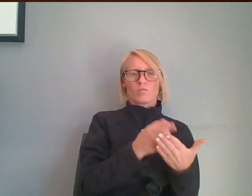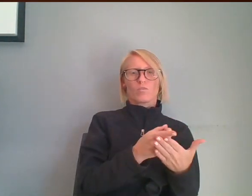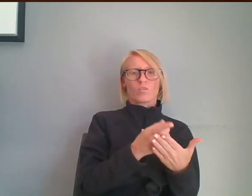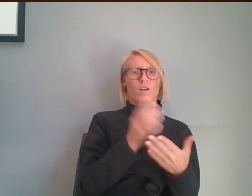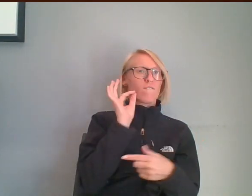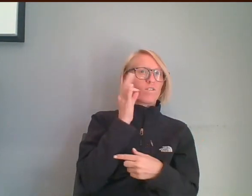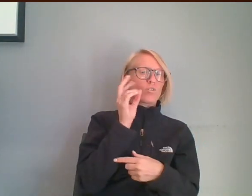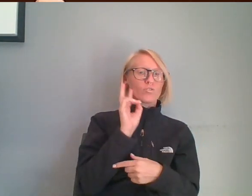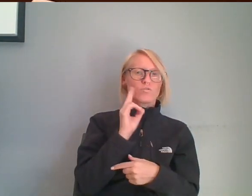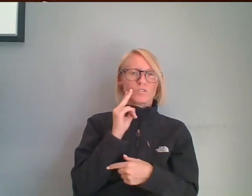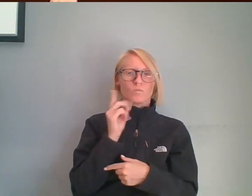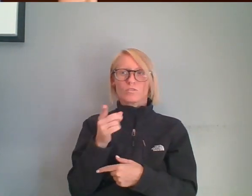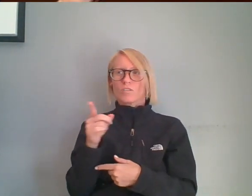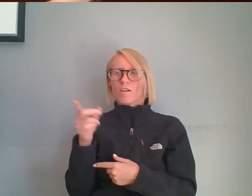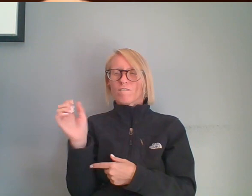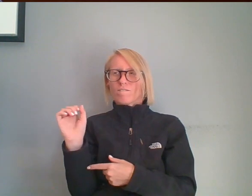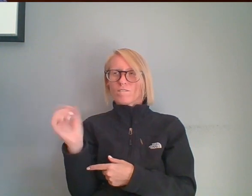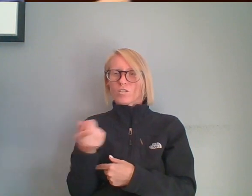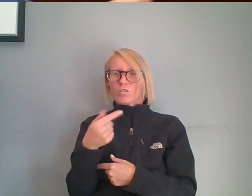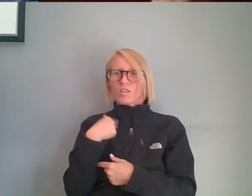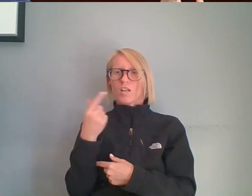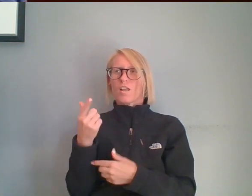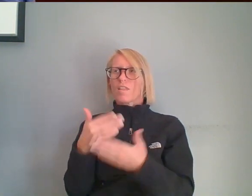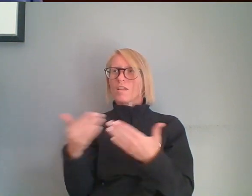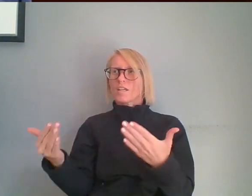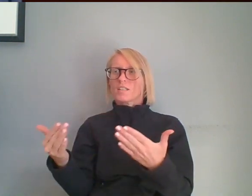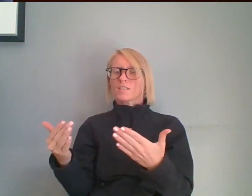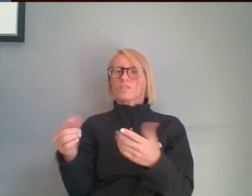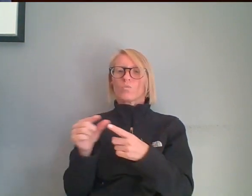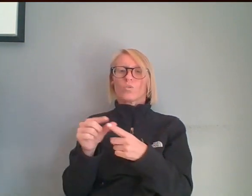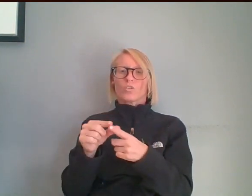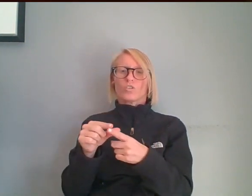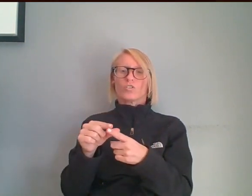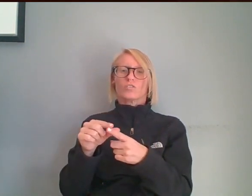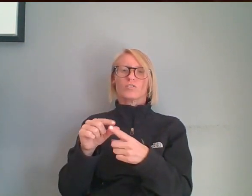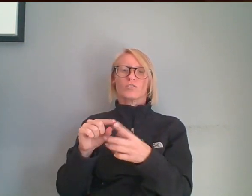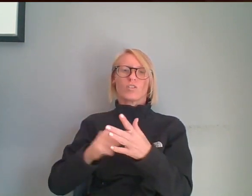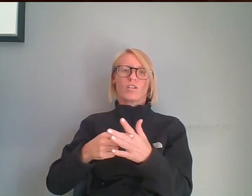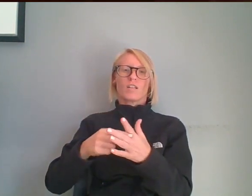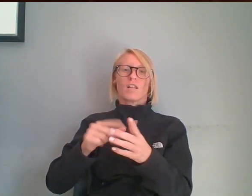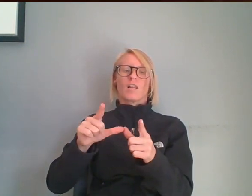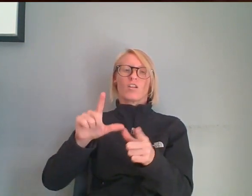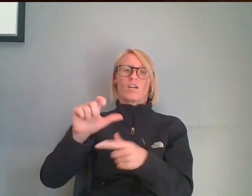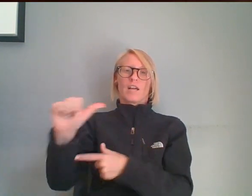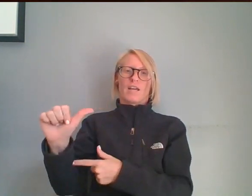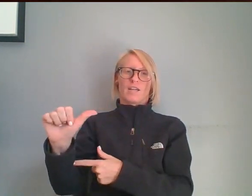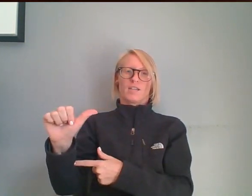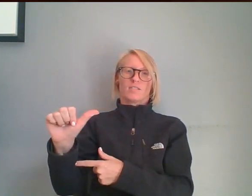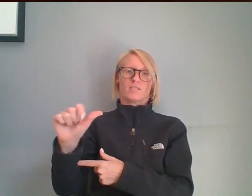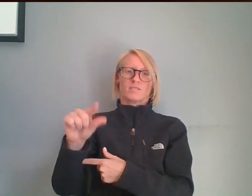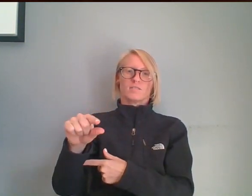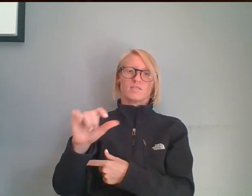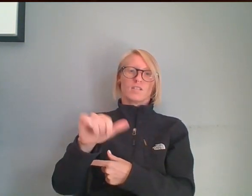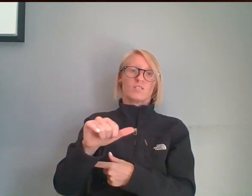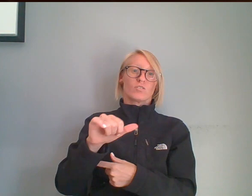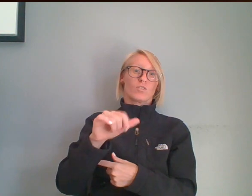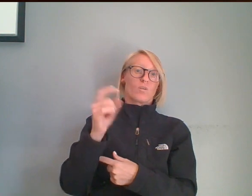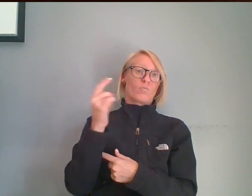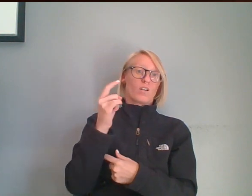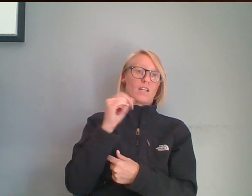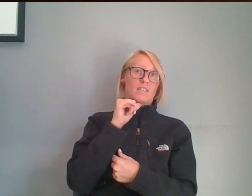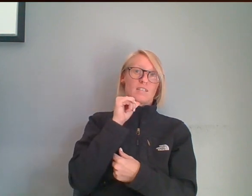few of you were going through things that started with the letter A, right? That's your brain saying, okay, you told me